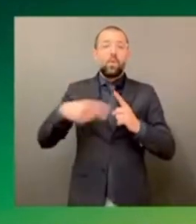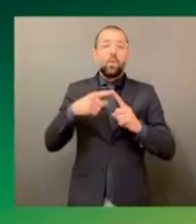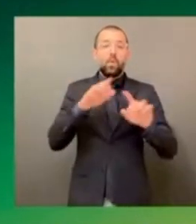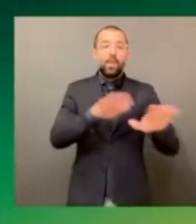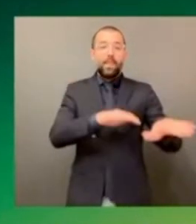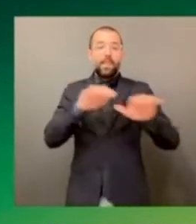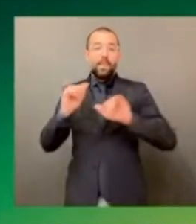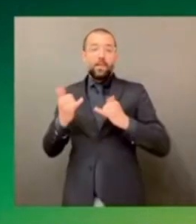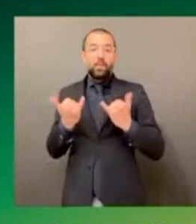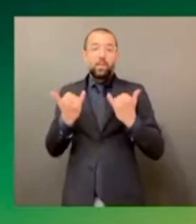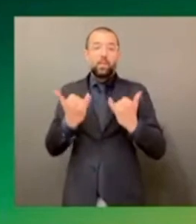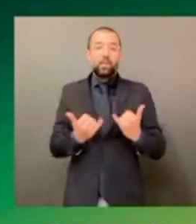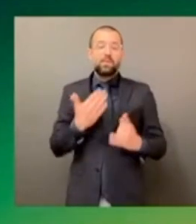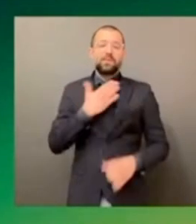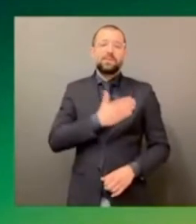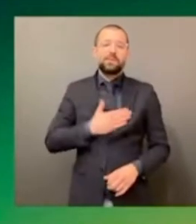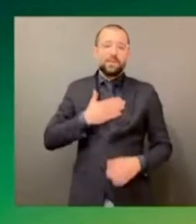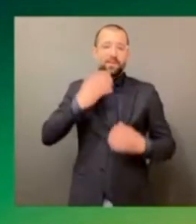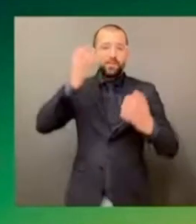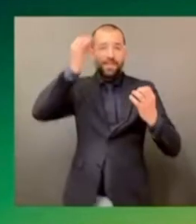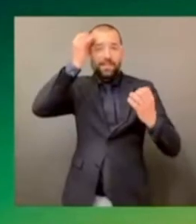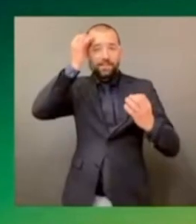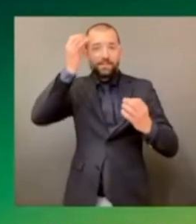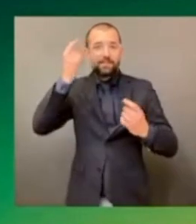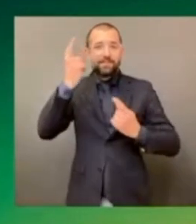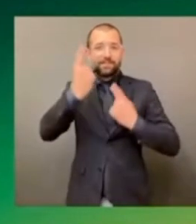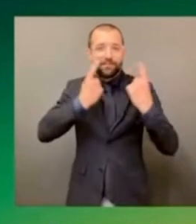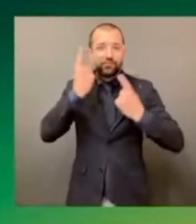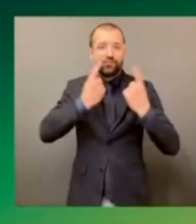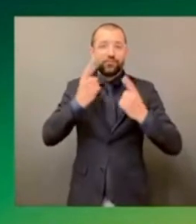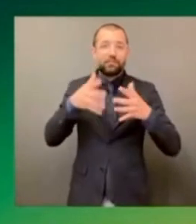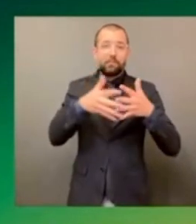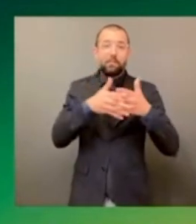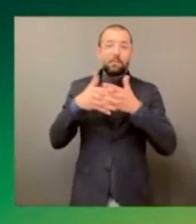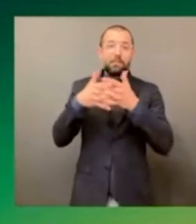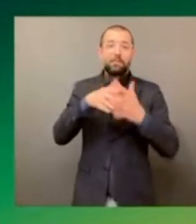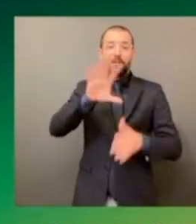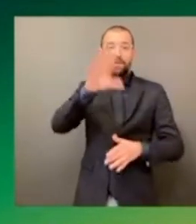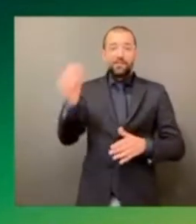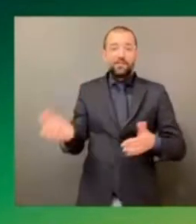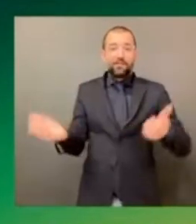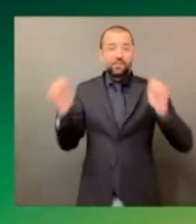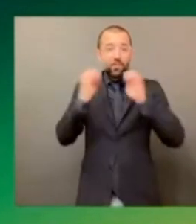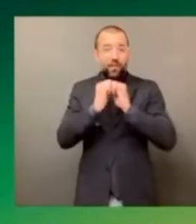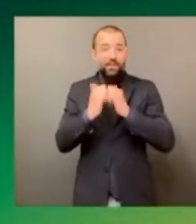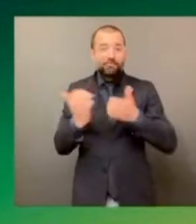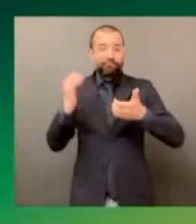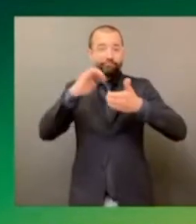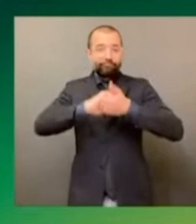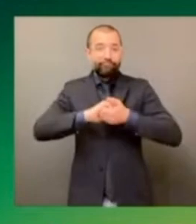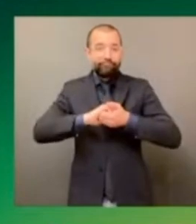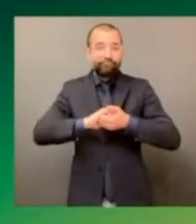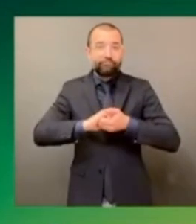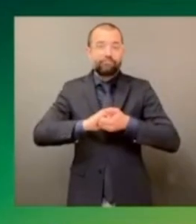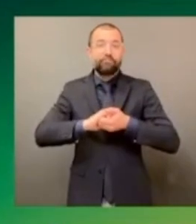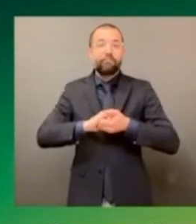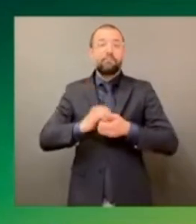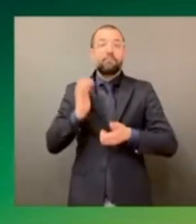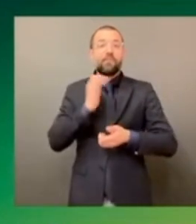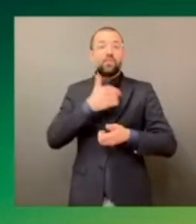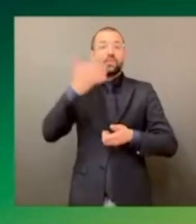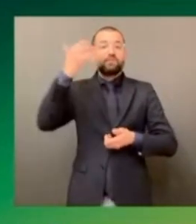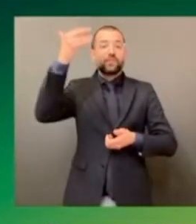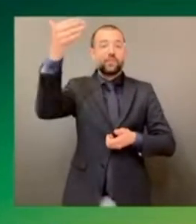our shared future. Know the United States will remain a steadfast partner for